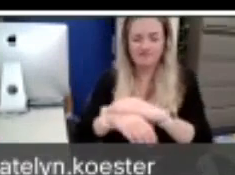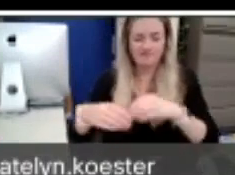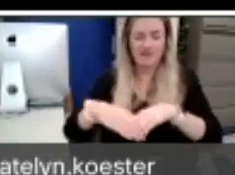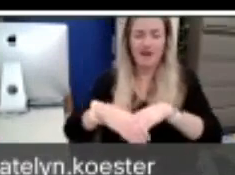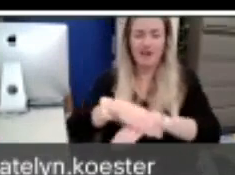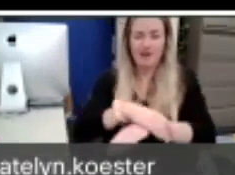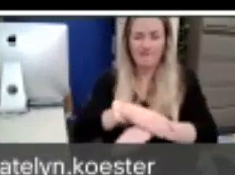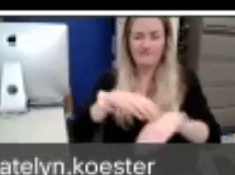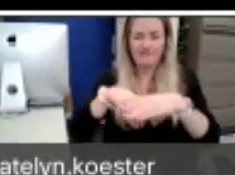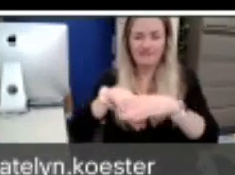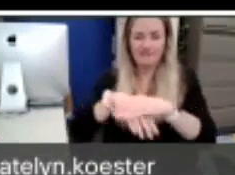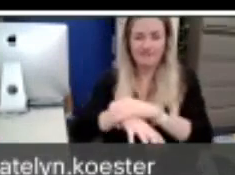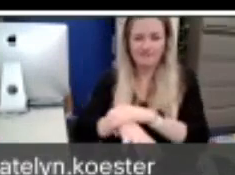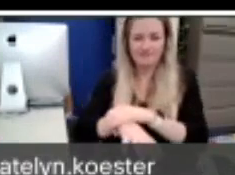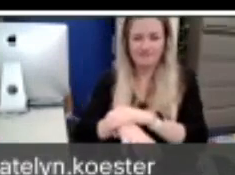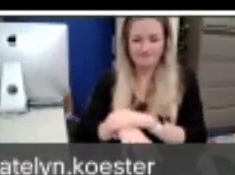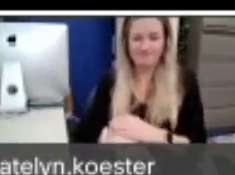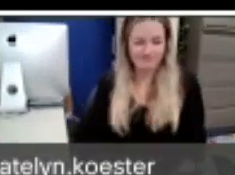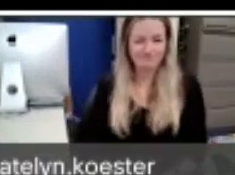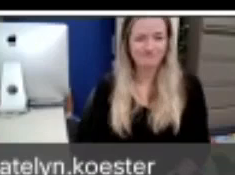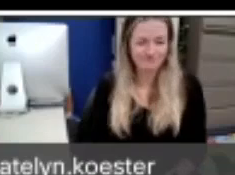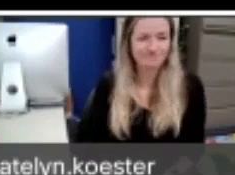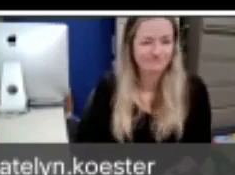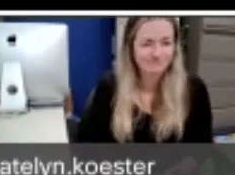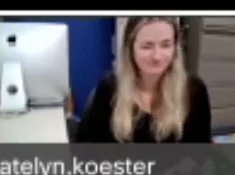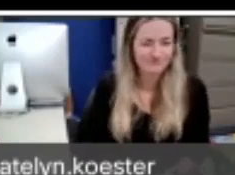Gloves. Gloves.